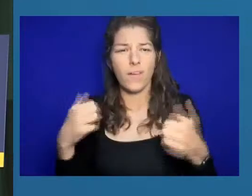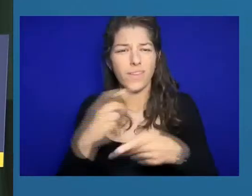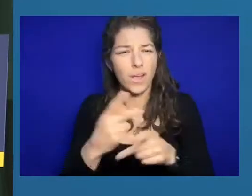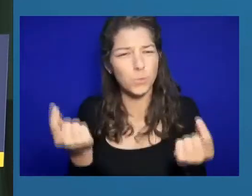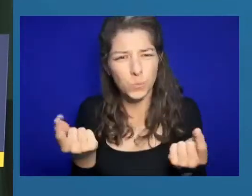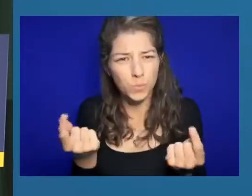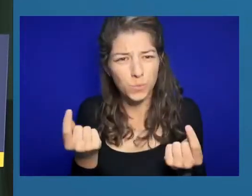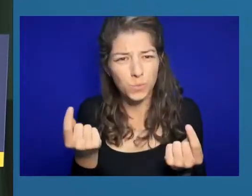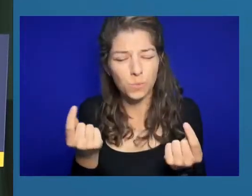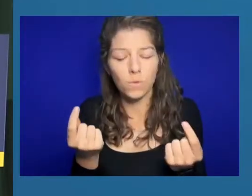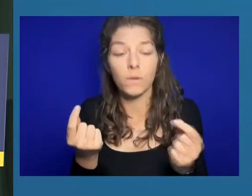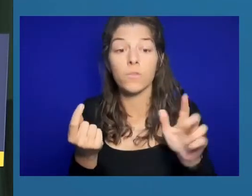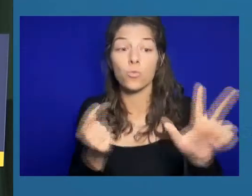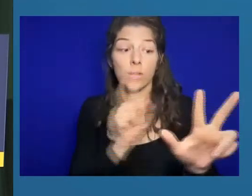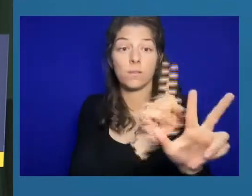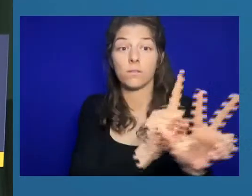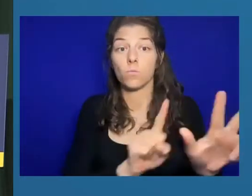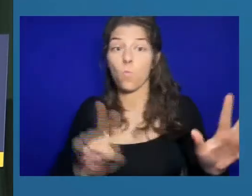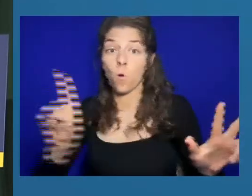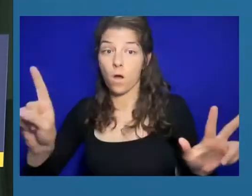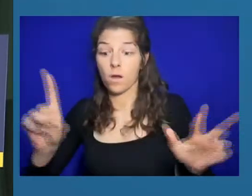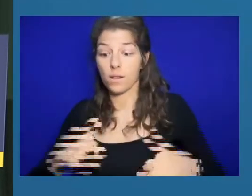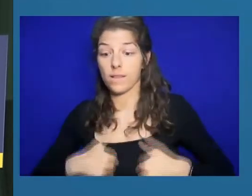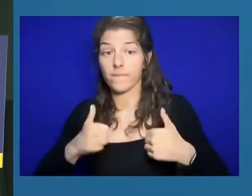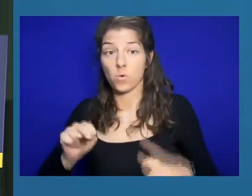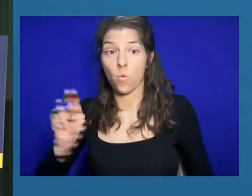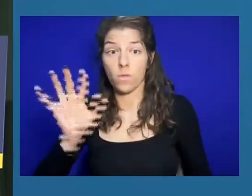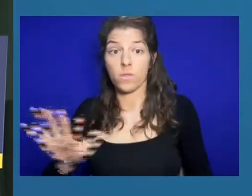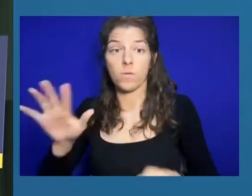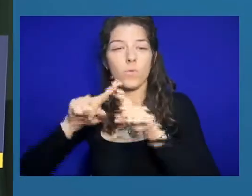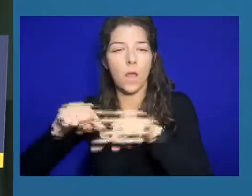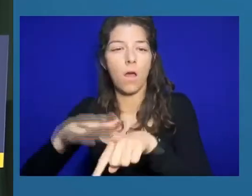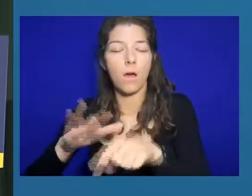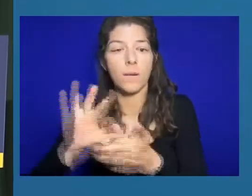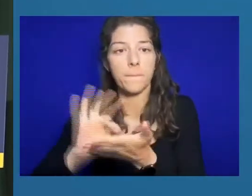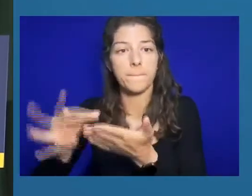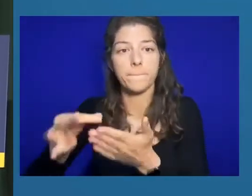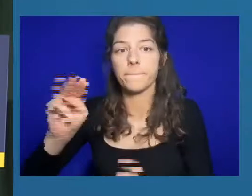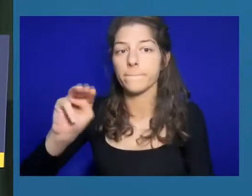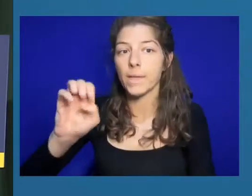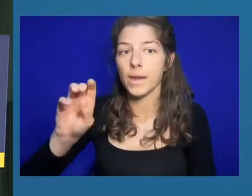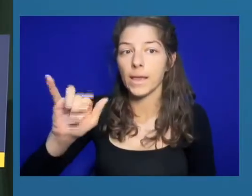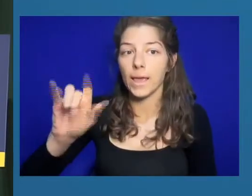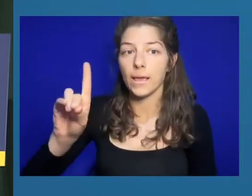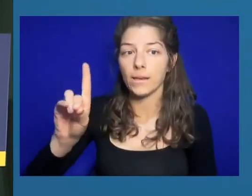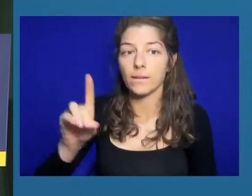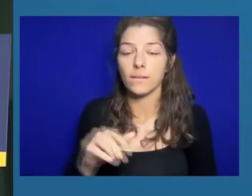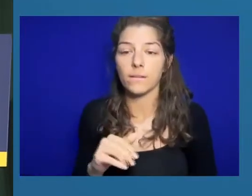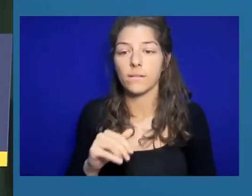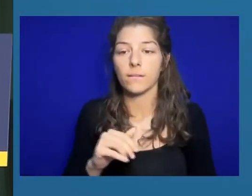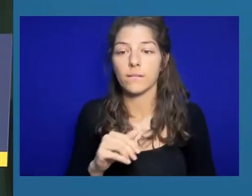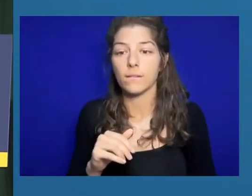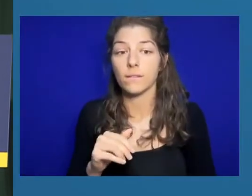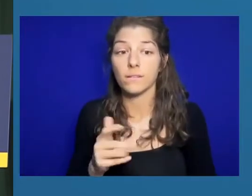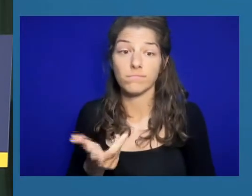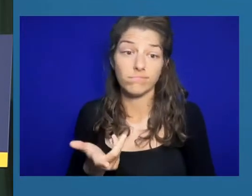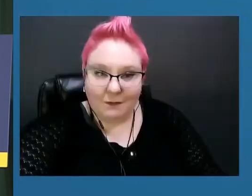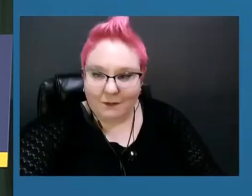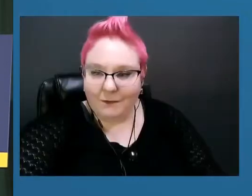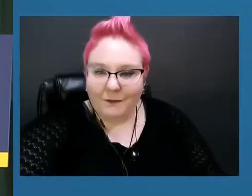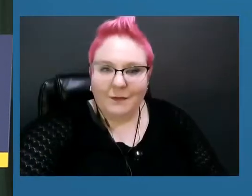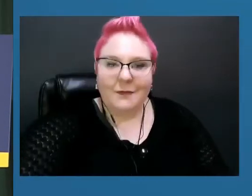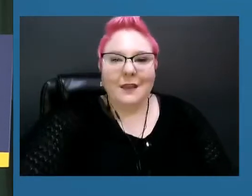1 out of 3 people living in the North Country rely on Medicaid. Now, you take away